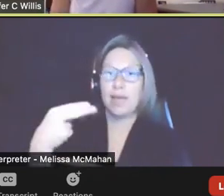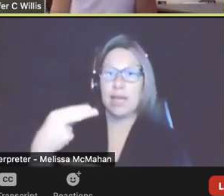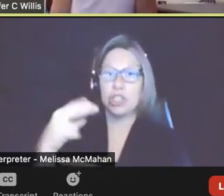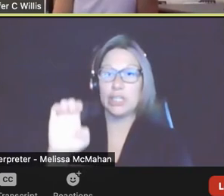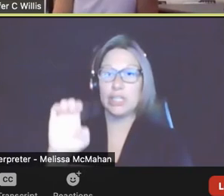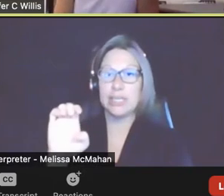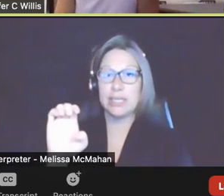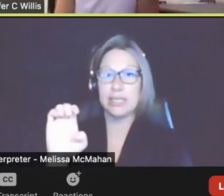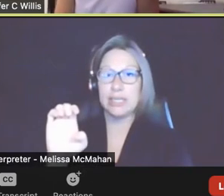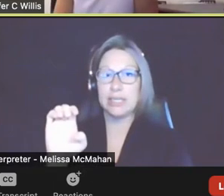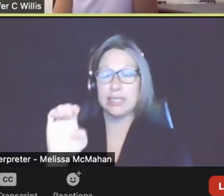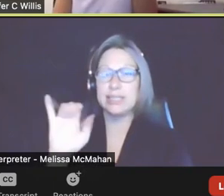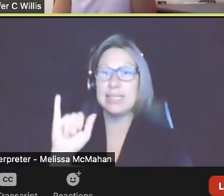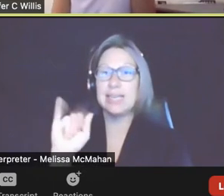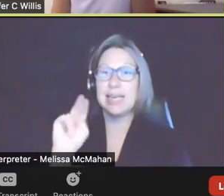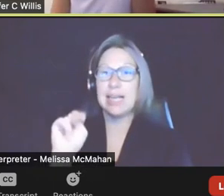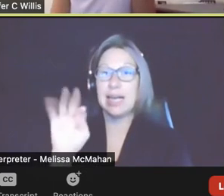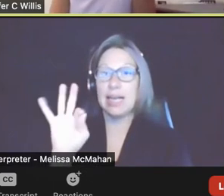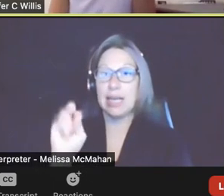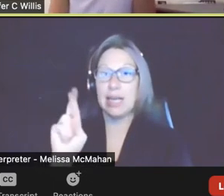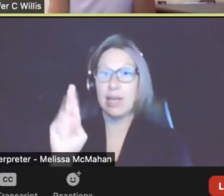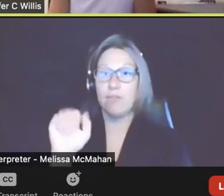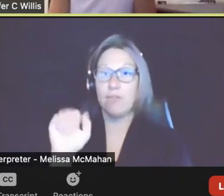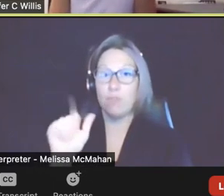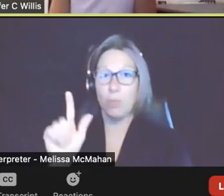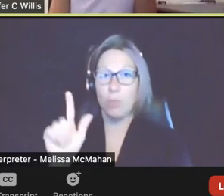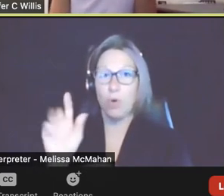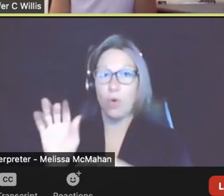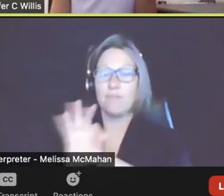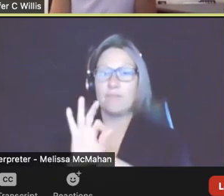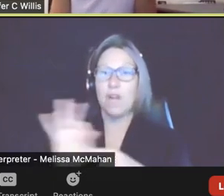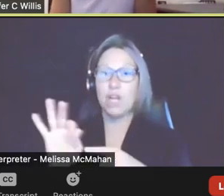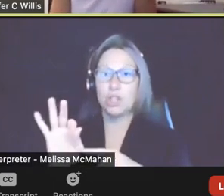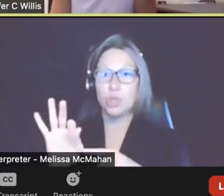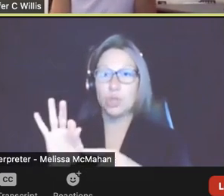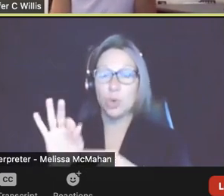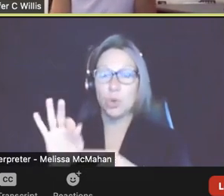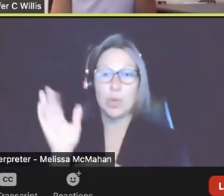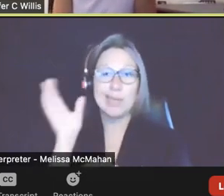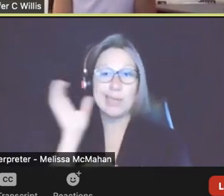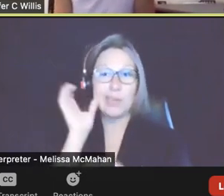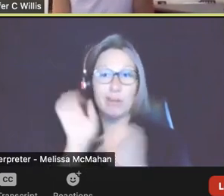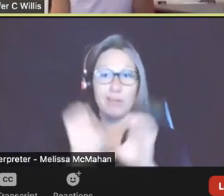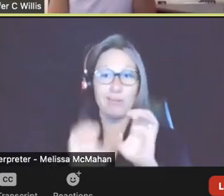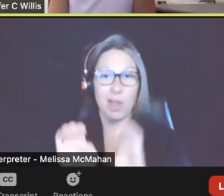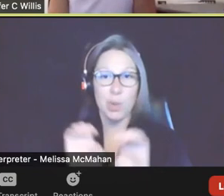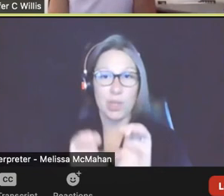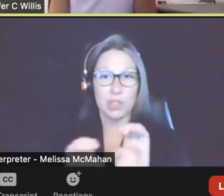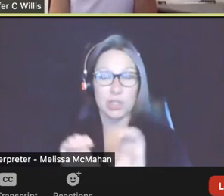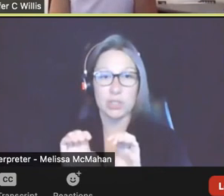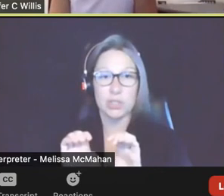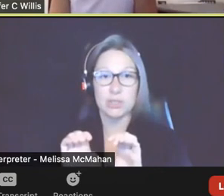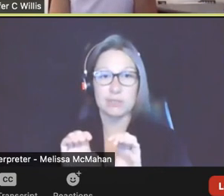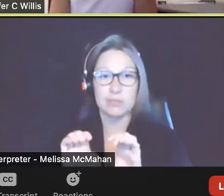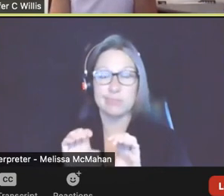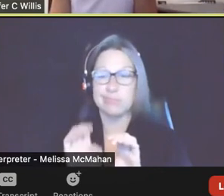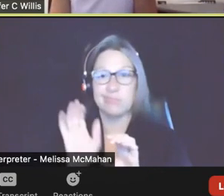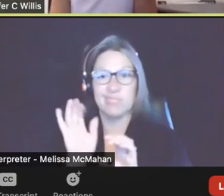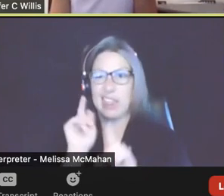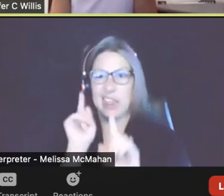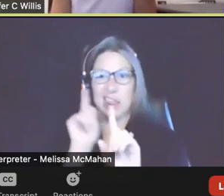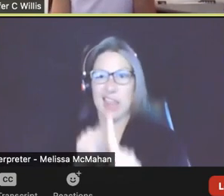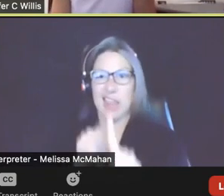Informal Functional Hearing Evaluation. And really what it is it's exactly as it says. It's